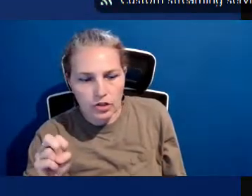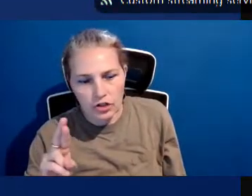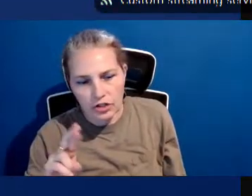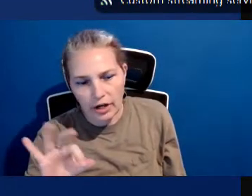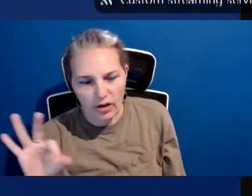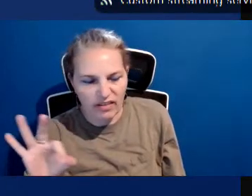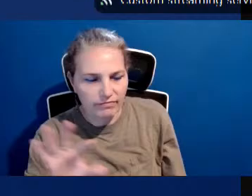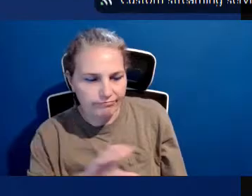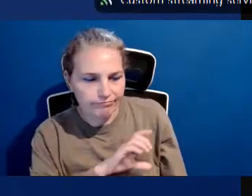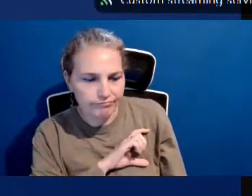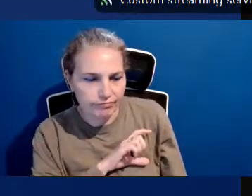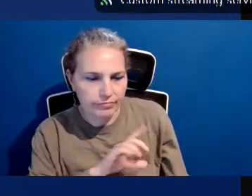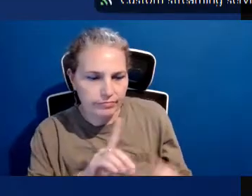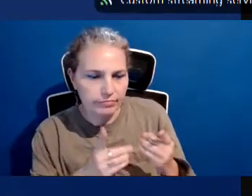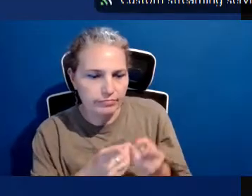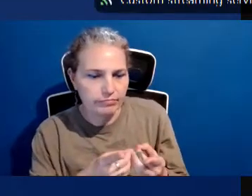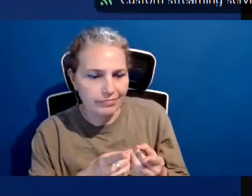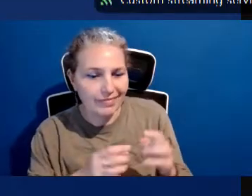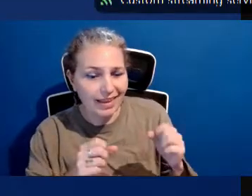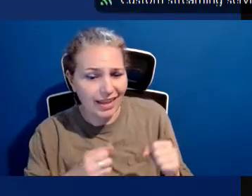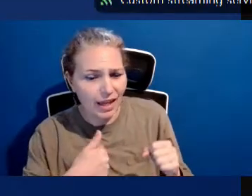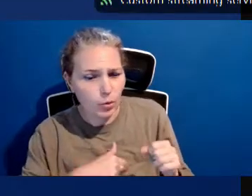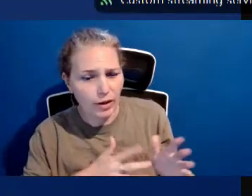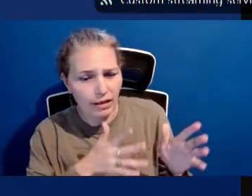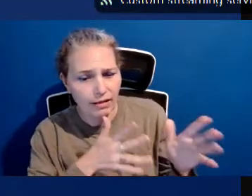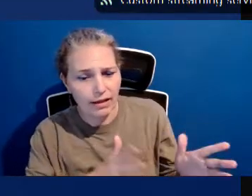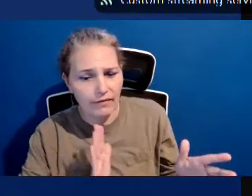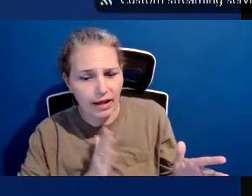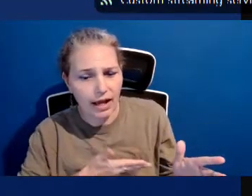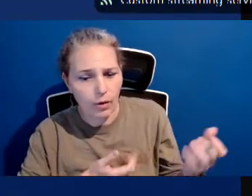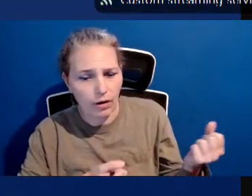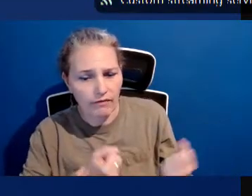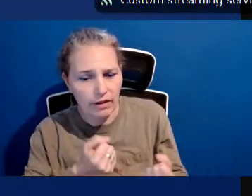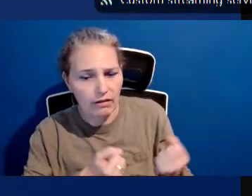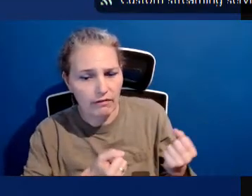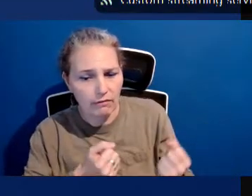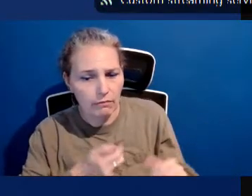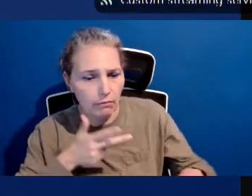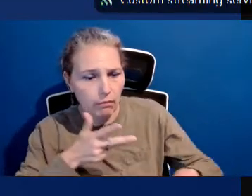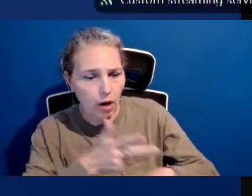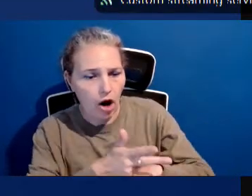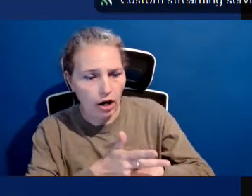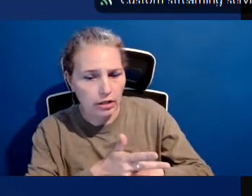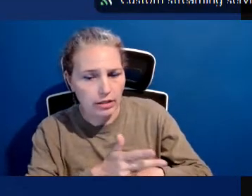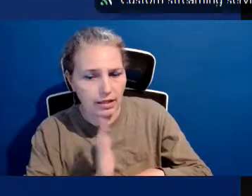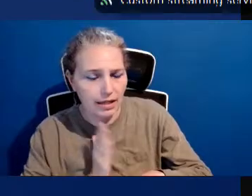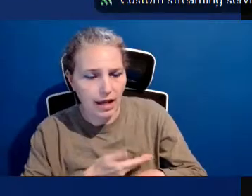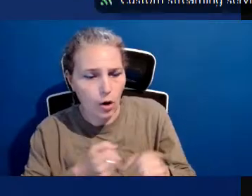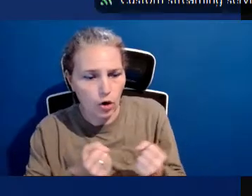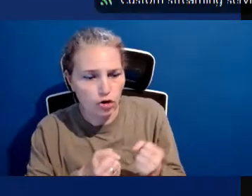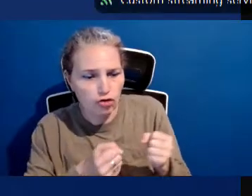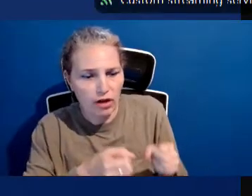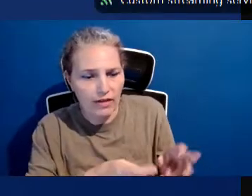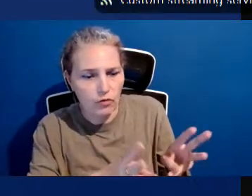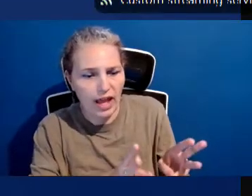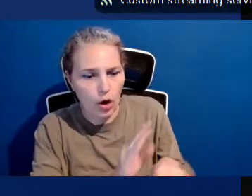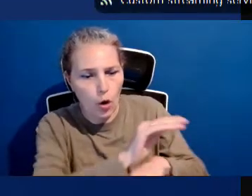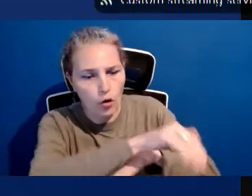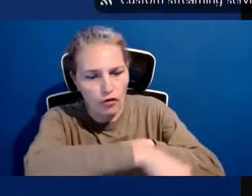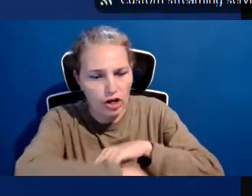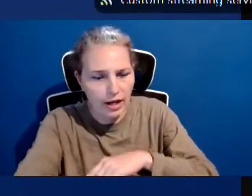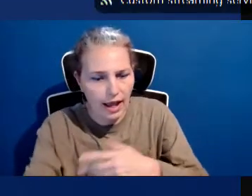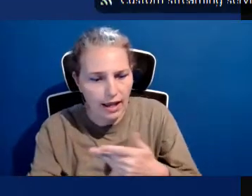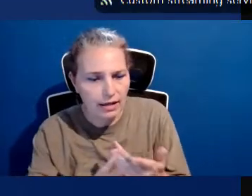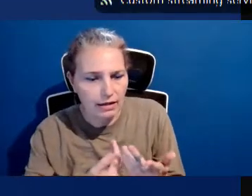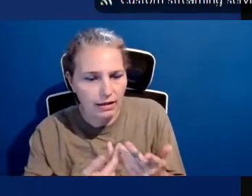And it reads, can we leave our vehicle parked in our driveway overnight as an exception to